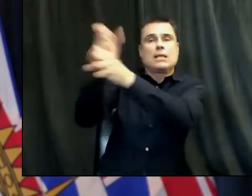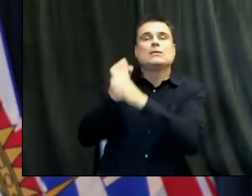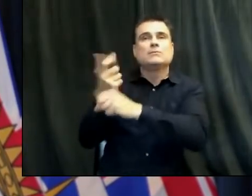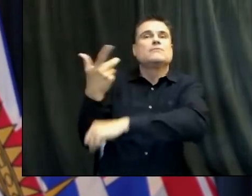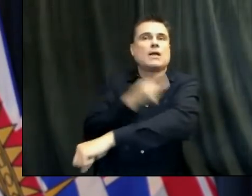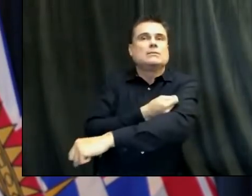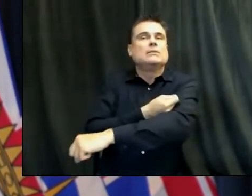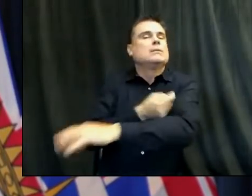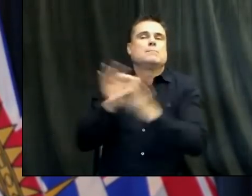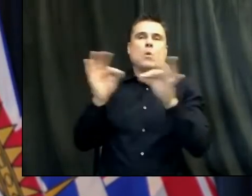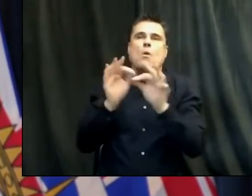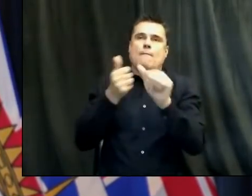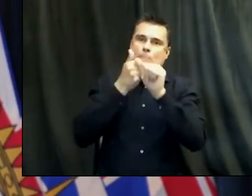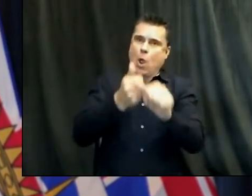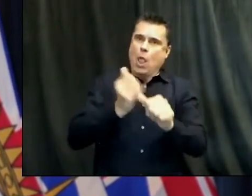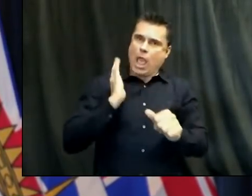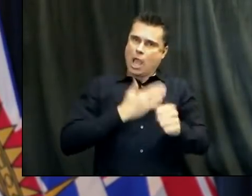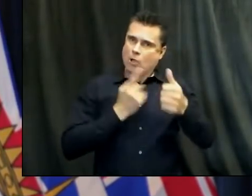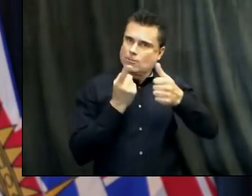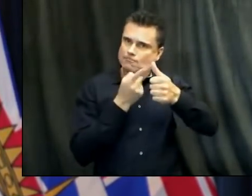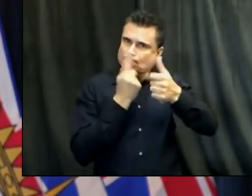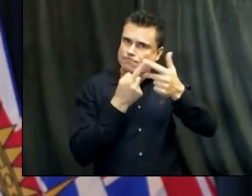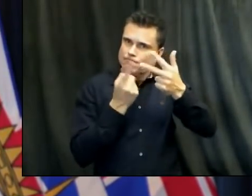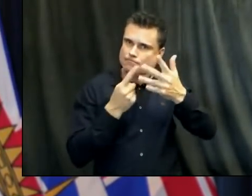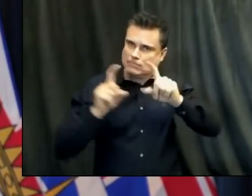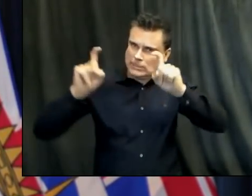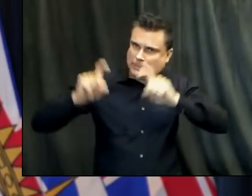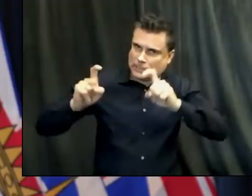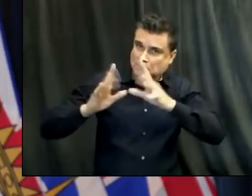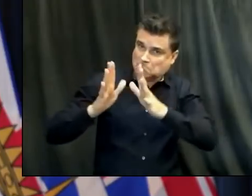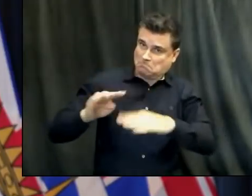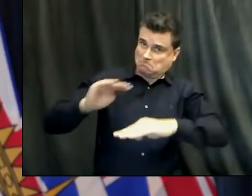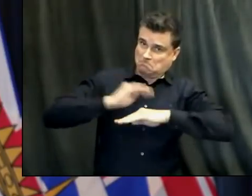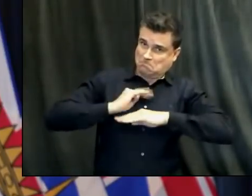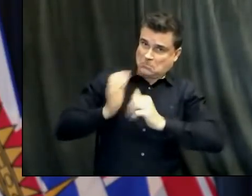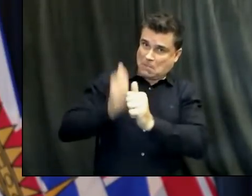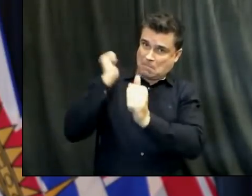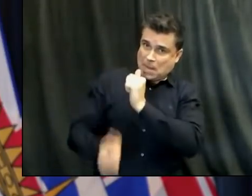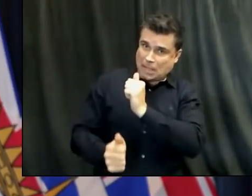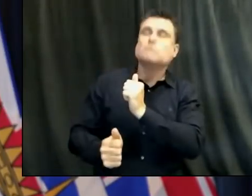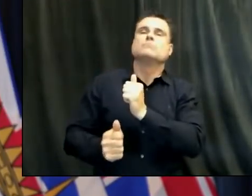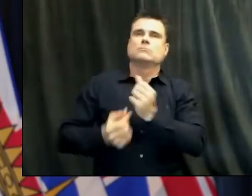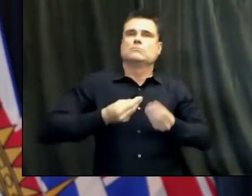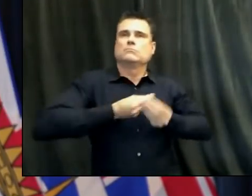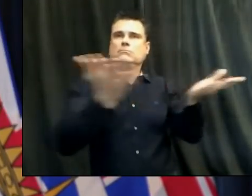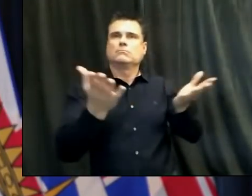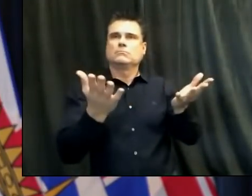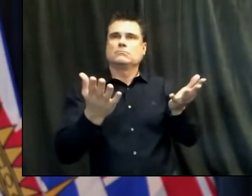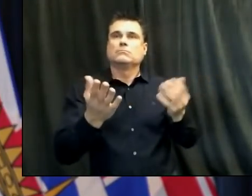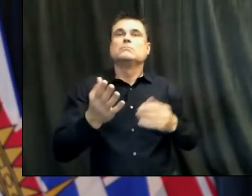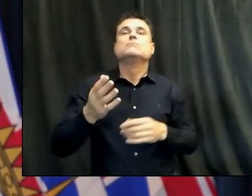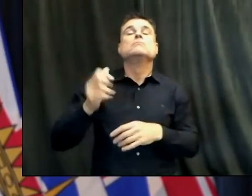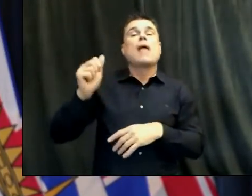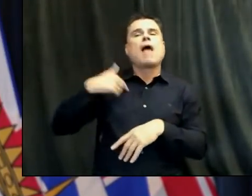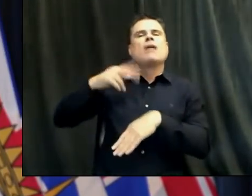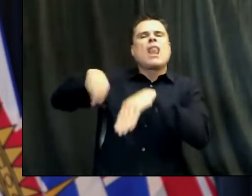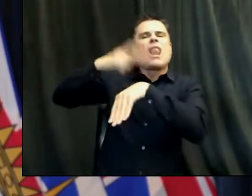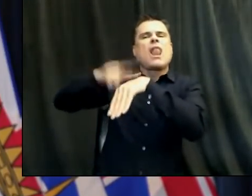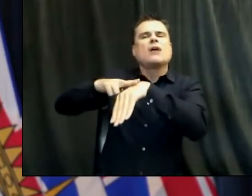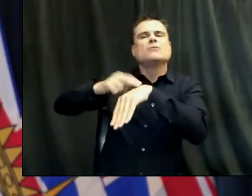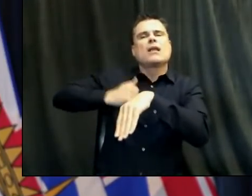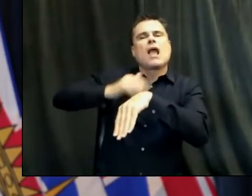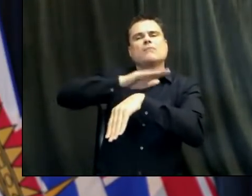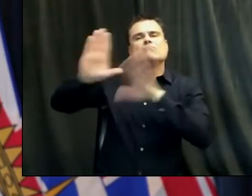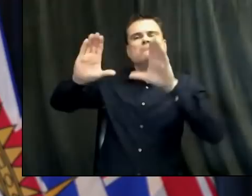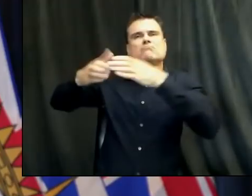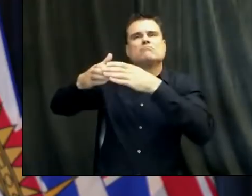may put in restrictions and on product being leaving the country. We're hopeful that's not going to happen, and the manufacturers are hopeful as